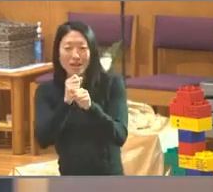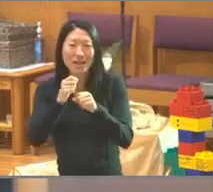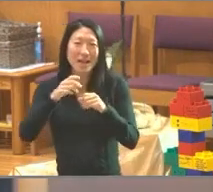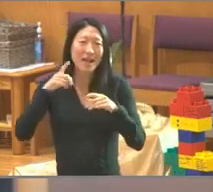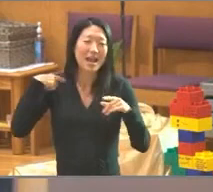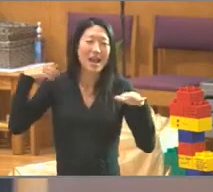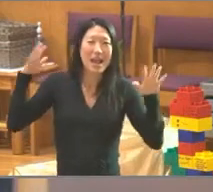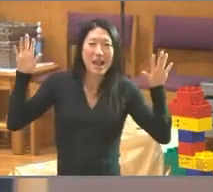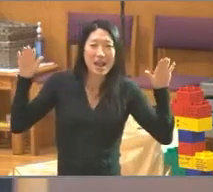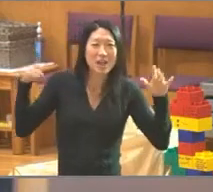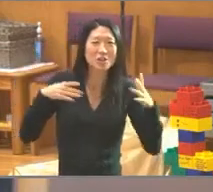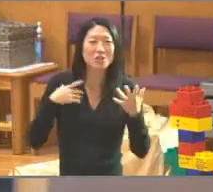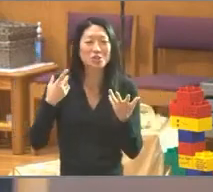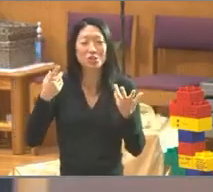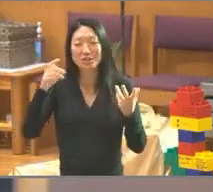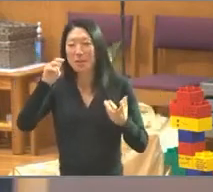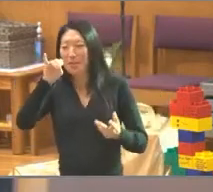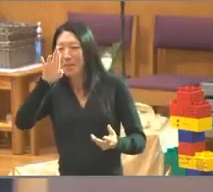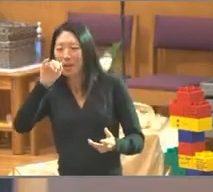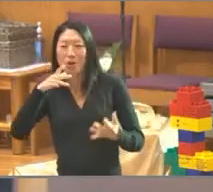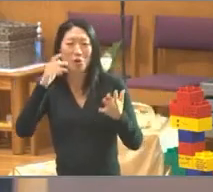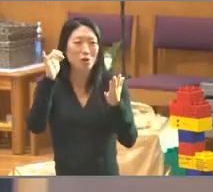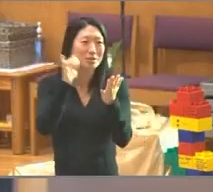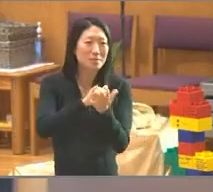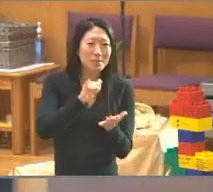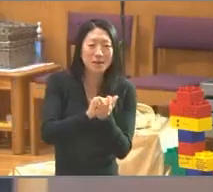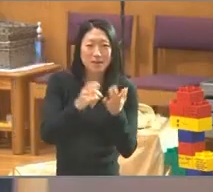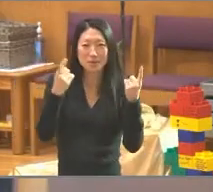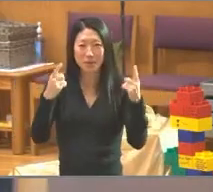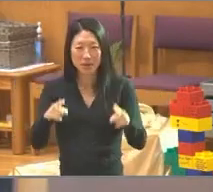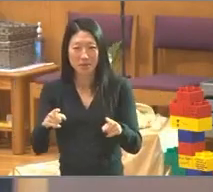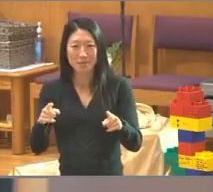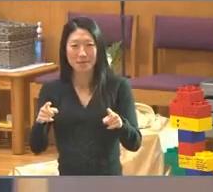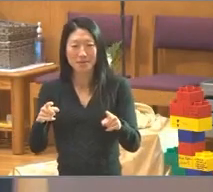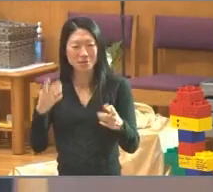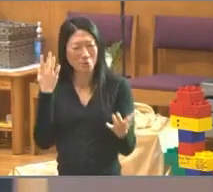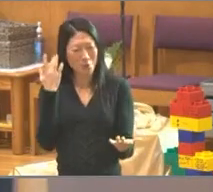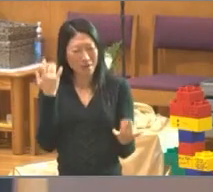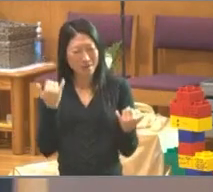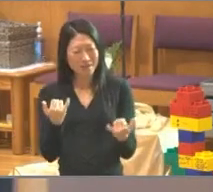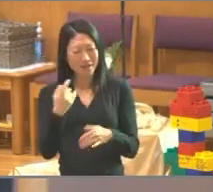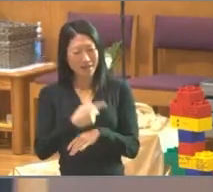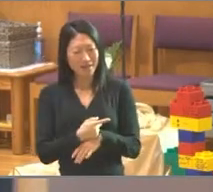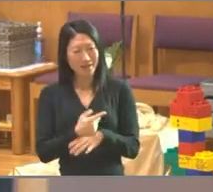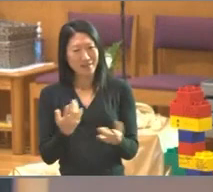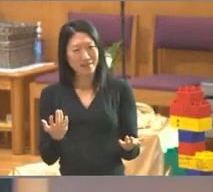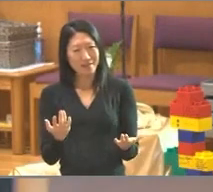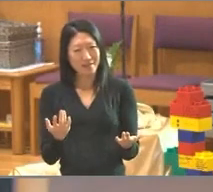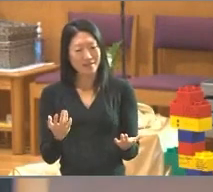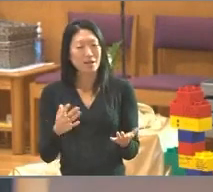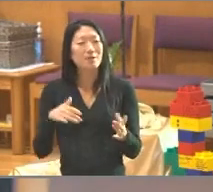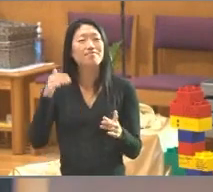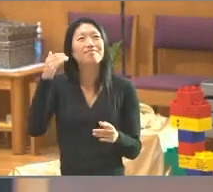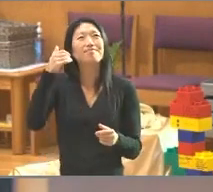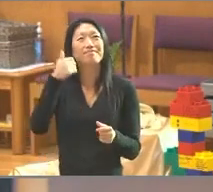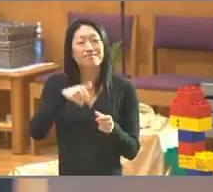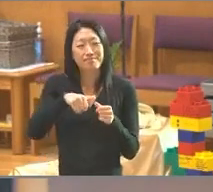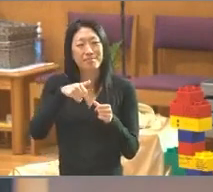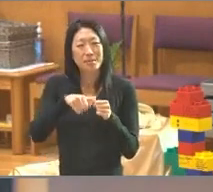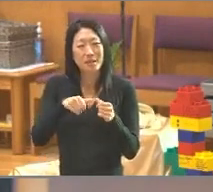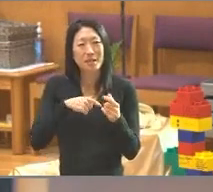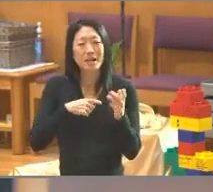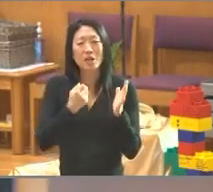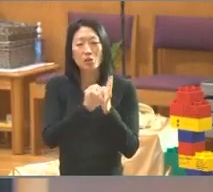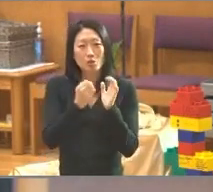angels and miracles and the impossible happening. Well, that's the whole point. We are reminded that we are worshiping a